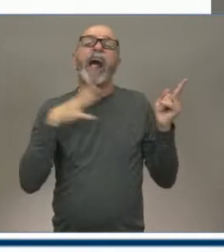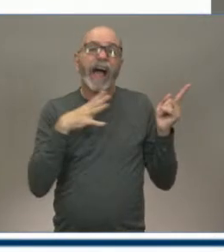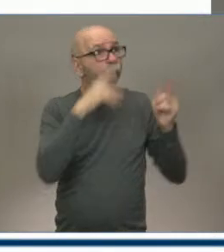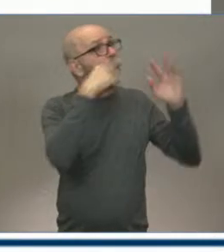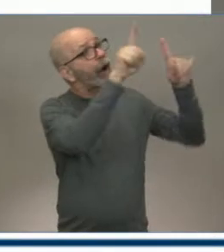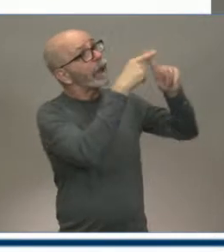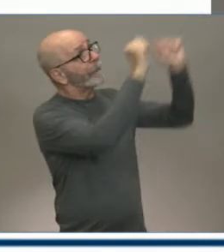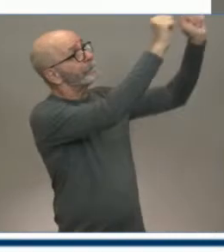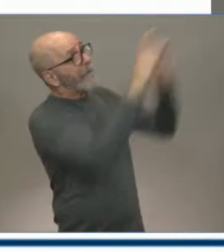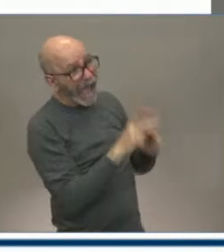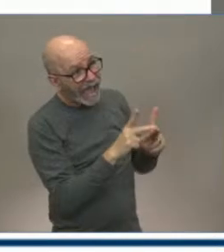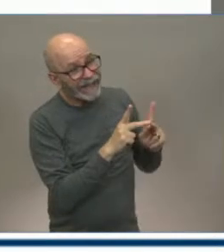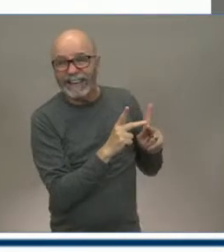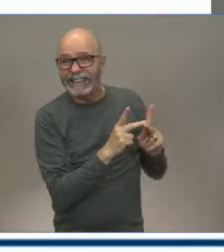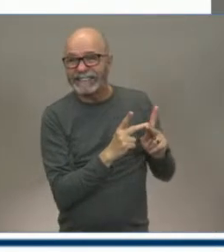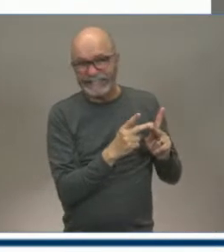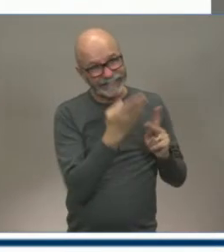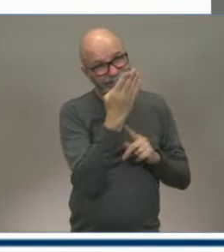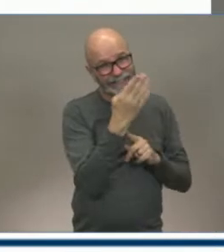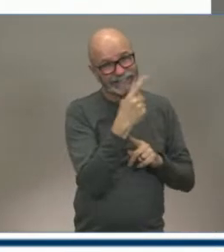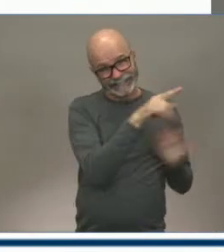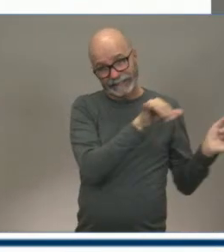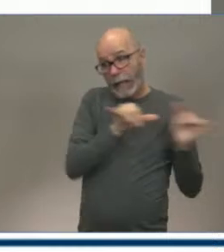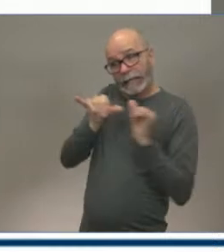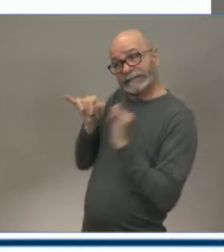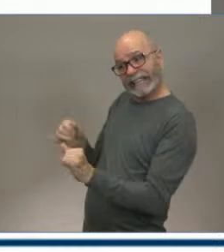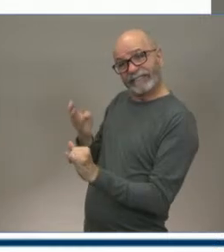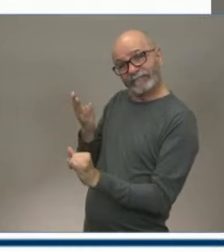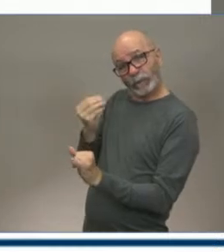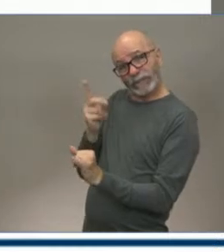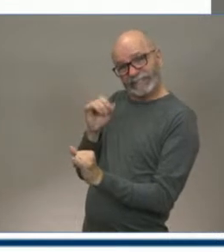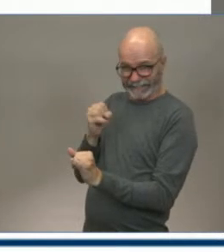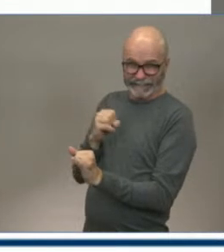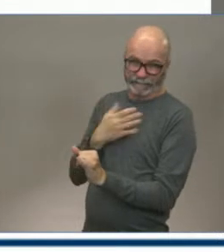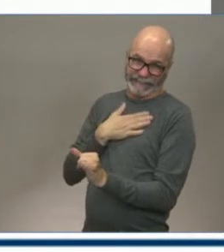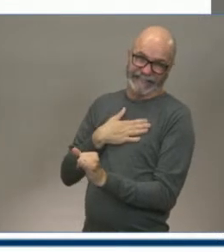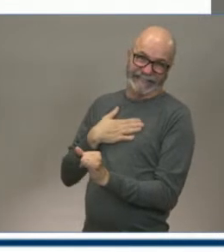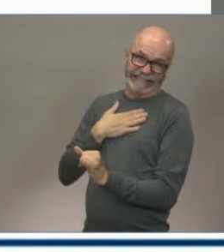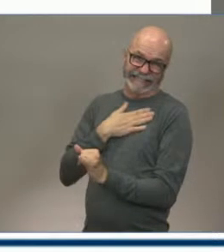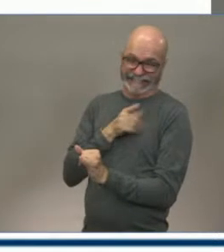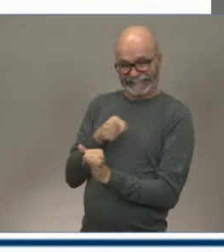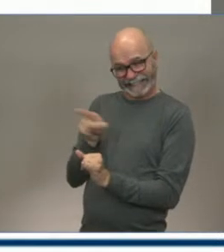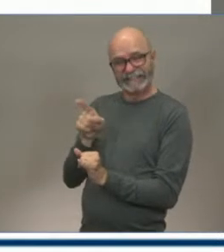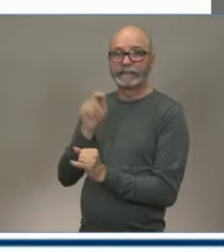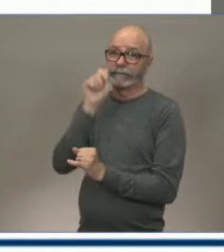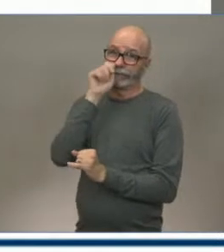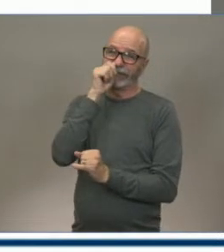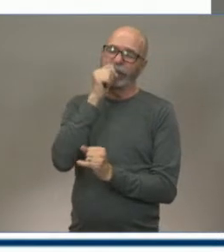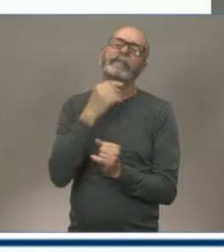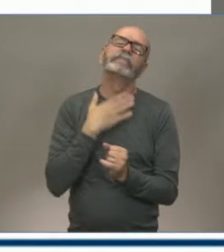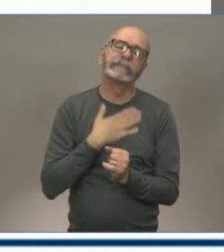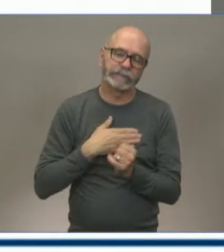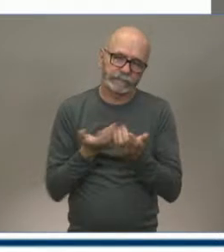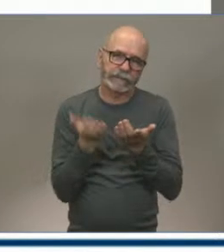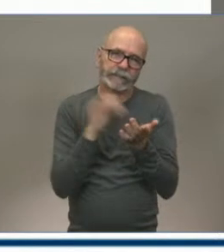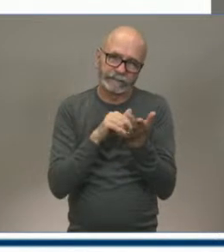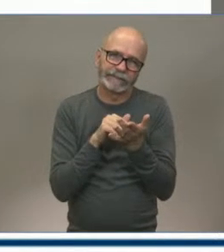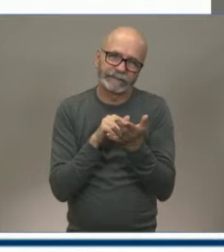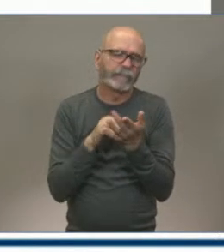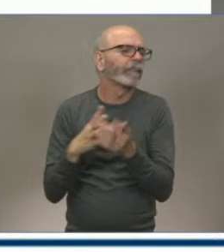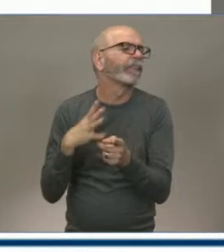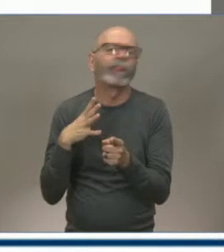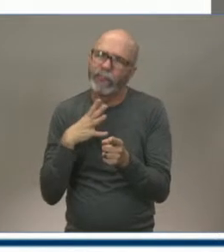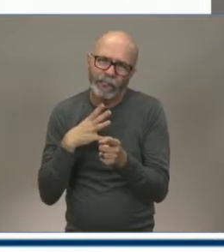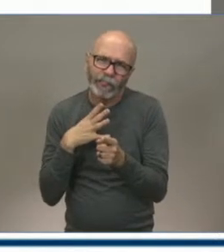that please take advantage of the opportunity for a test during your quarantine period. I know many of them are, and I thank them for doing